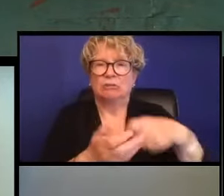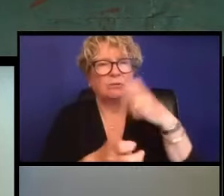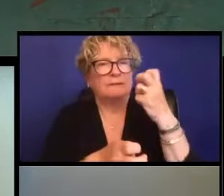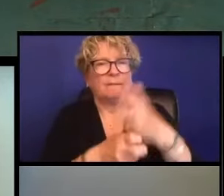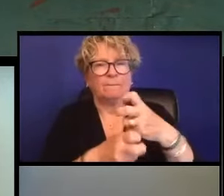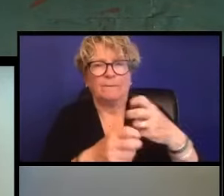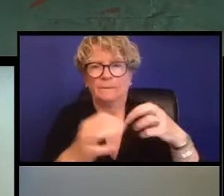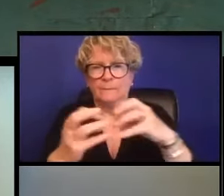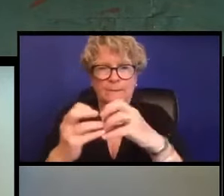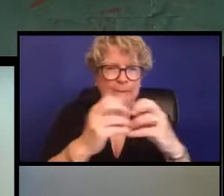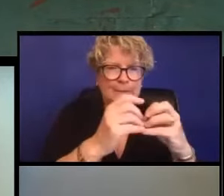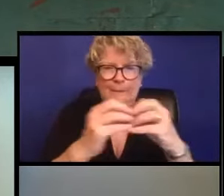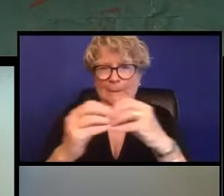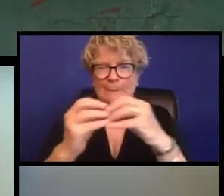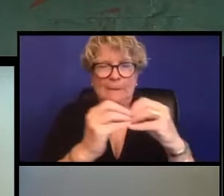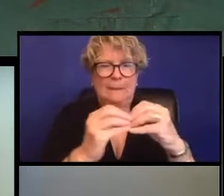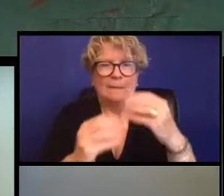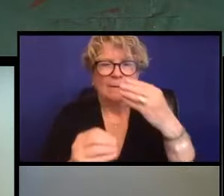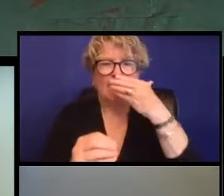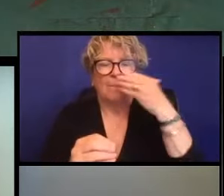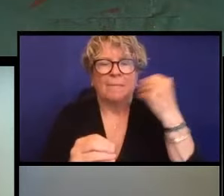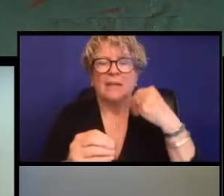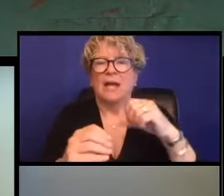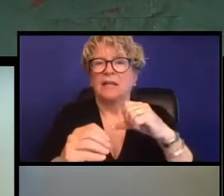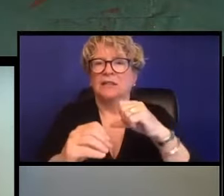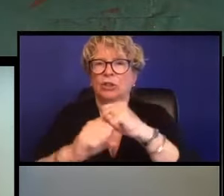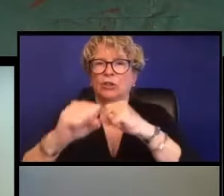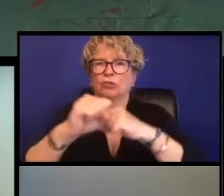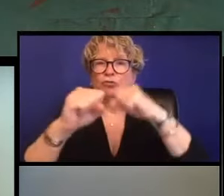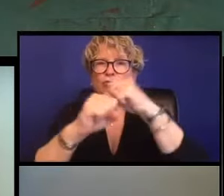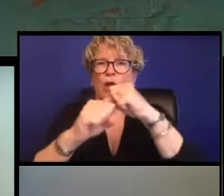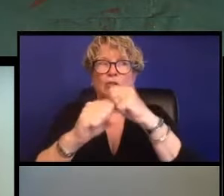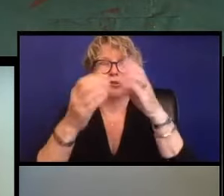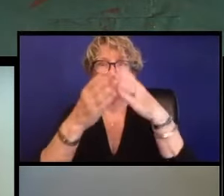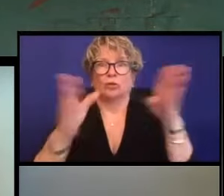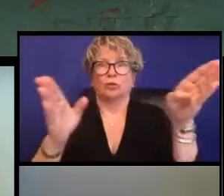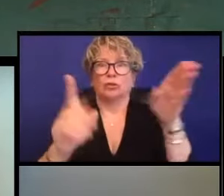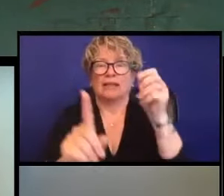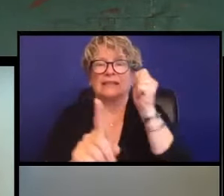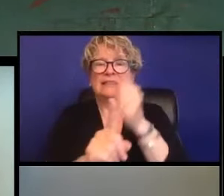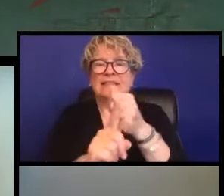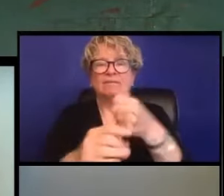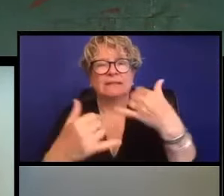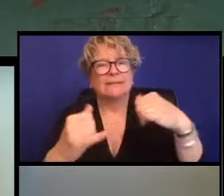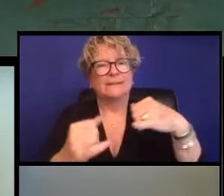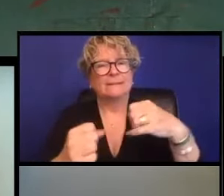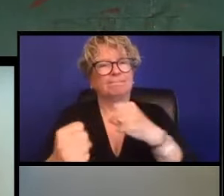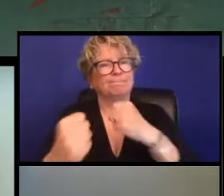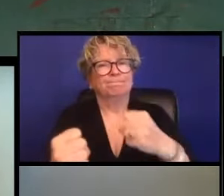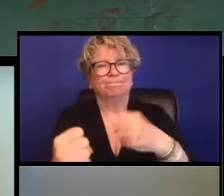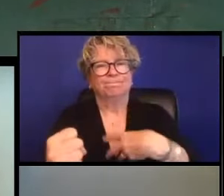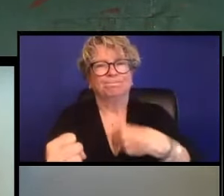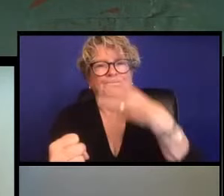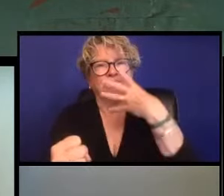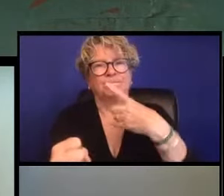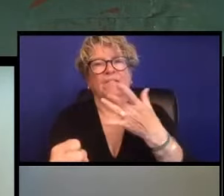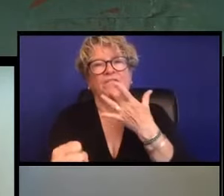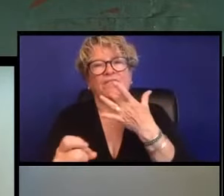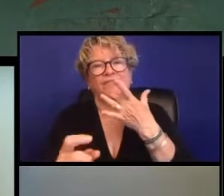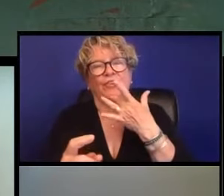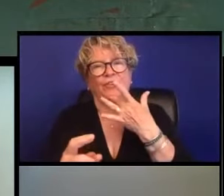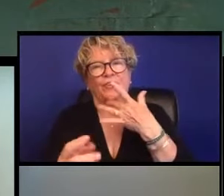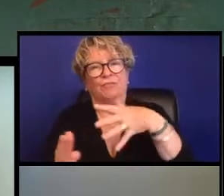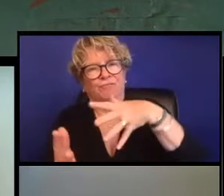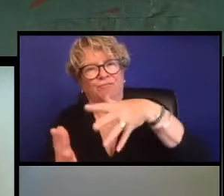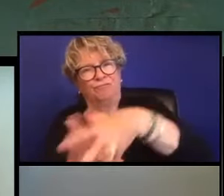the structure is still very much entrenched and people are more willing to not seem racist than